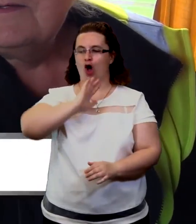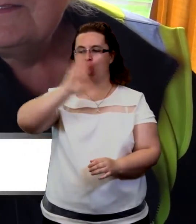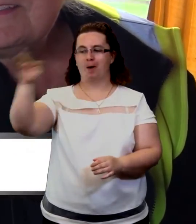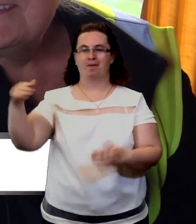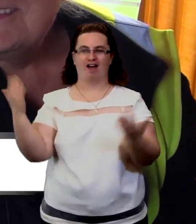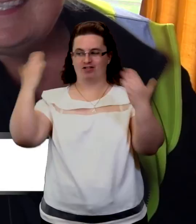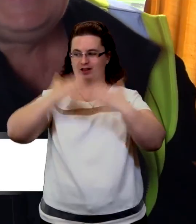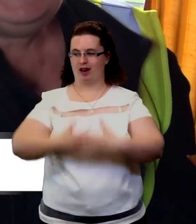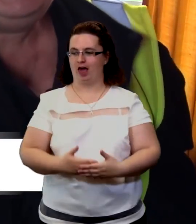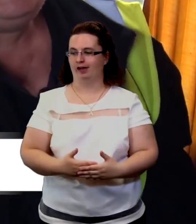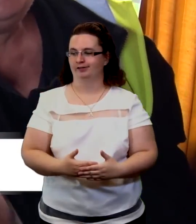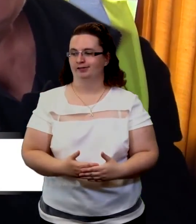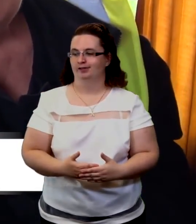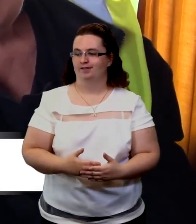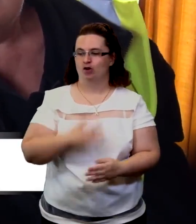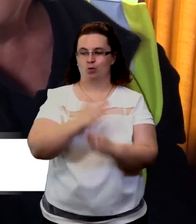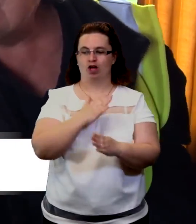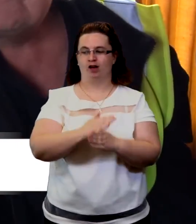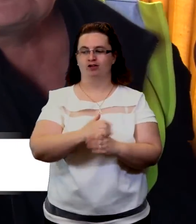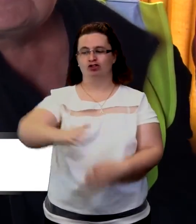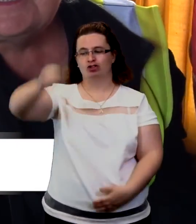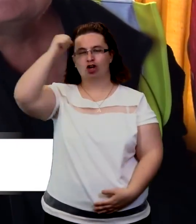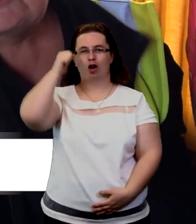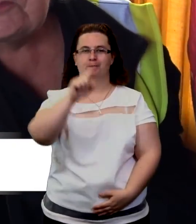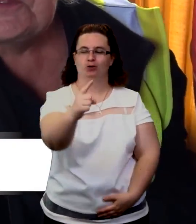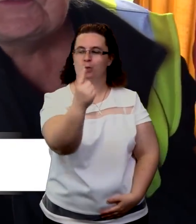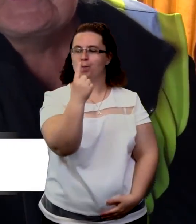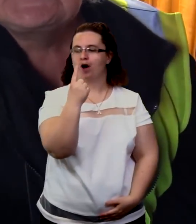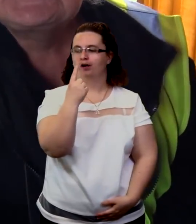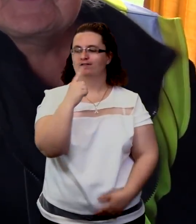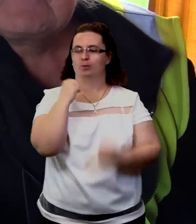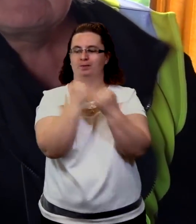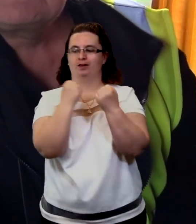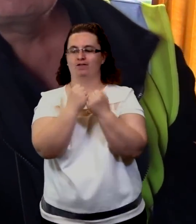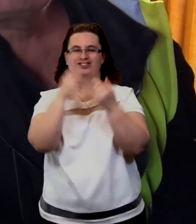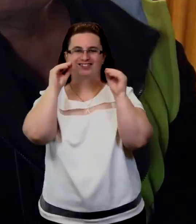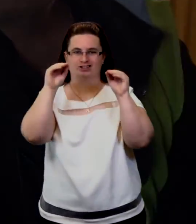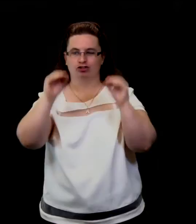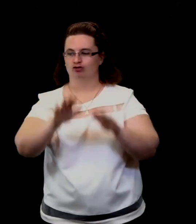I'm the bestest volunteer of them all. And we hope we do it again soon. We do indeed.